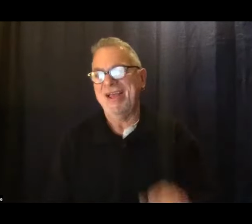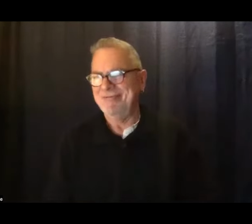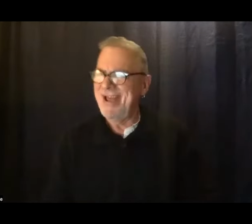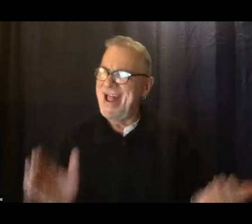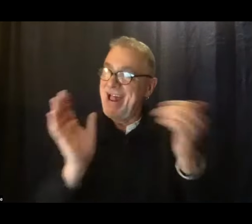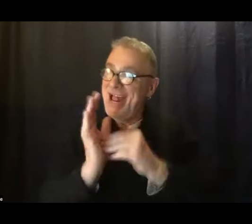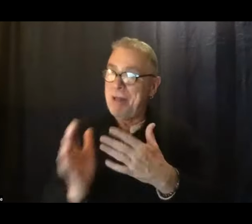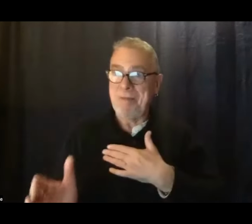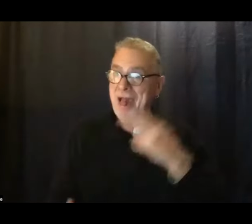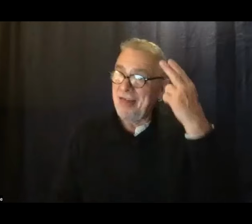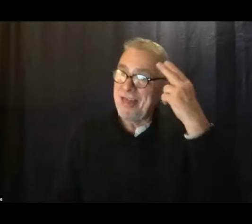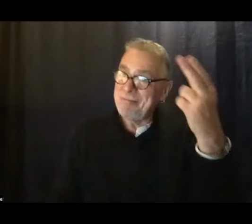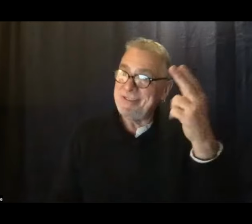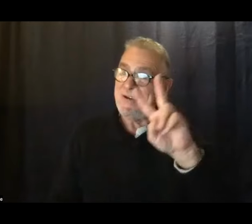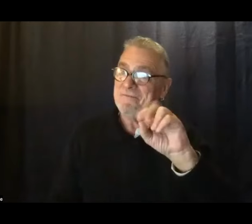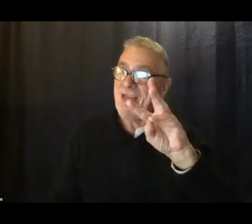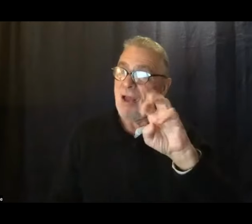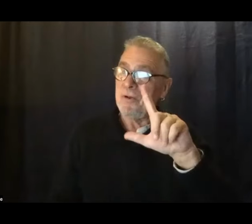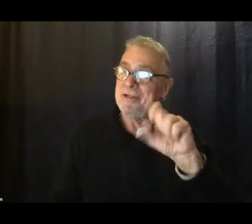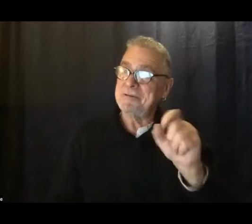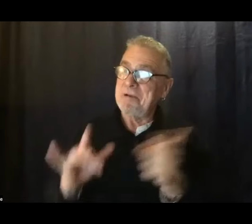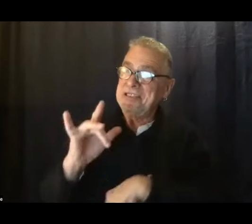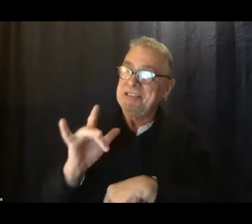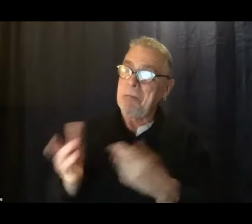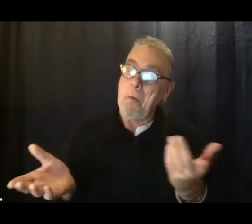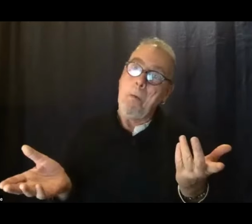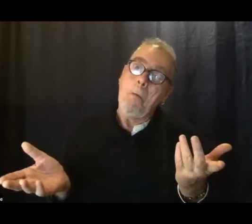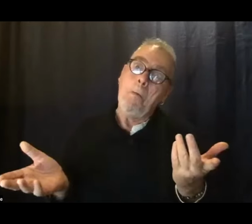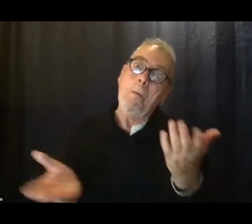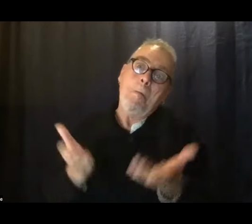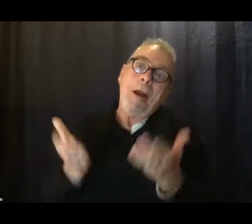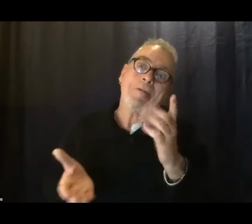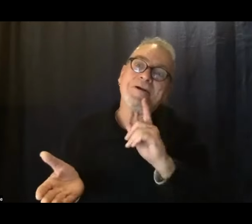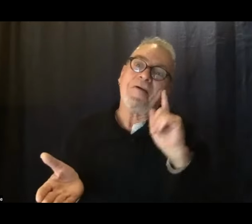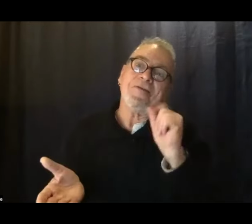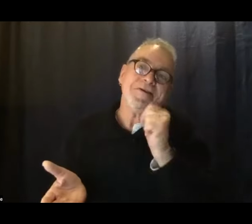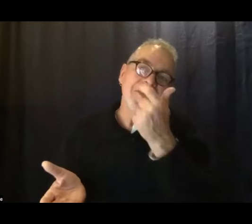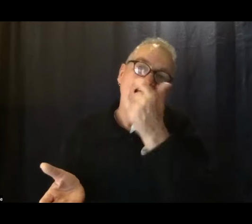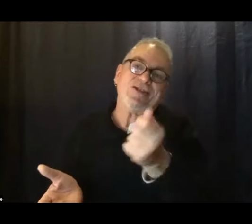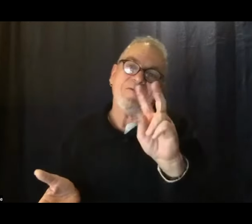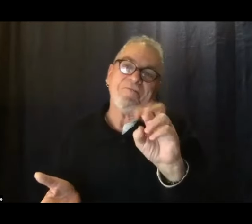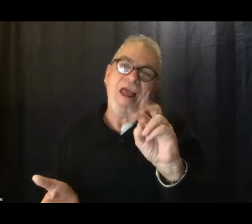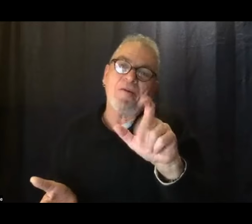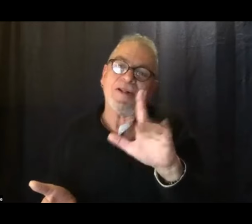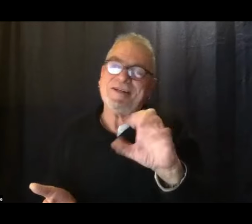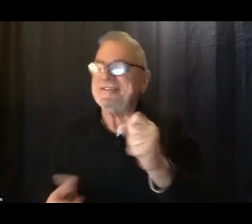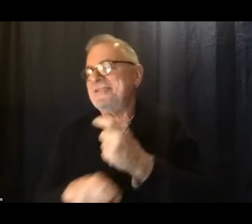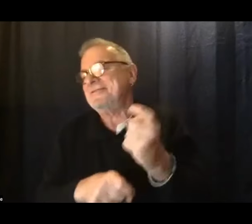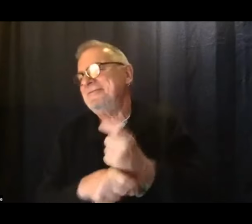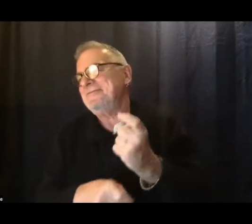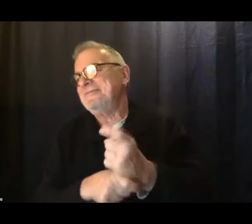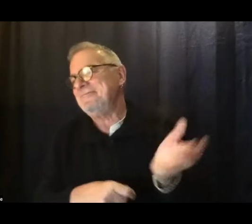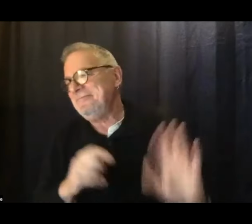Okay? The U and the I are both skipped, those vowels. Now, again, my hypothesis is that those vowels are often skipped in the